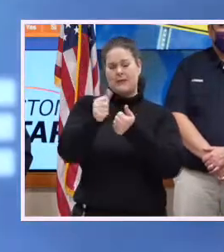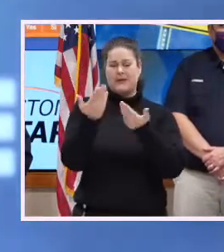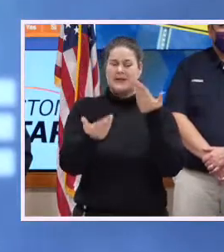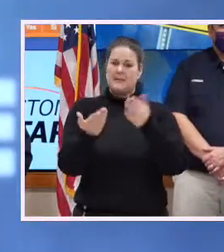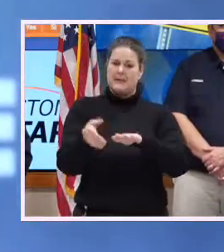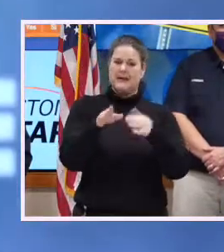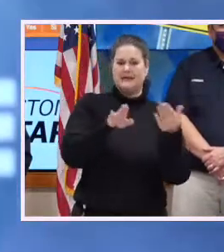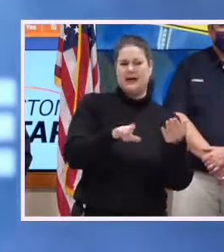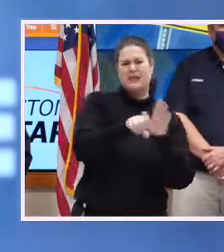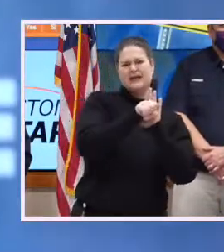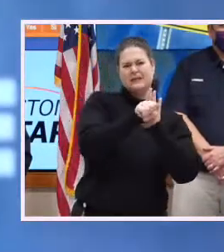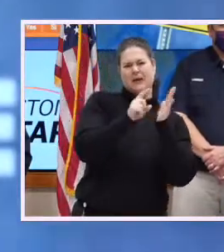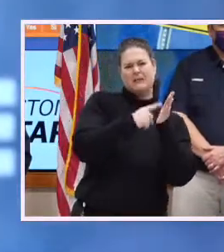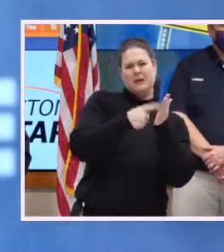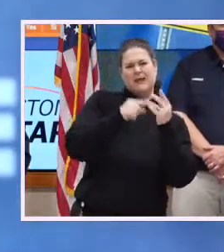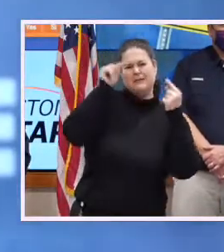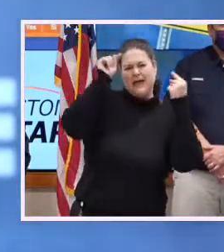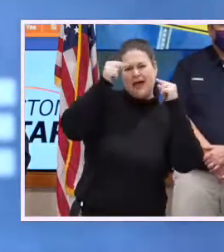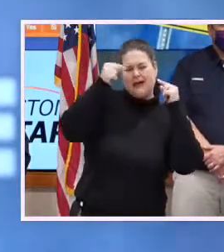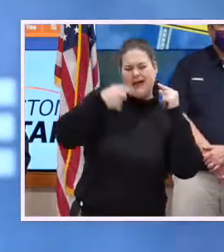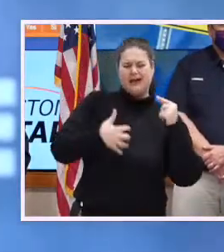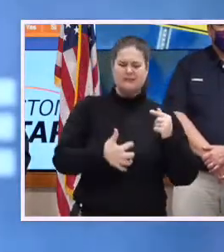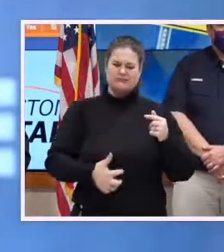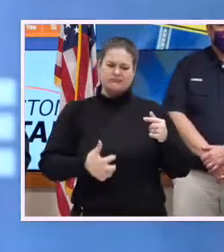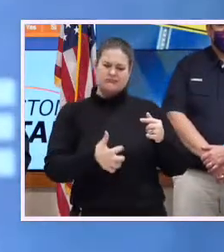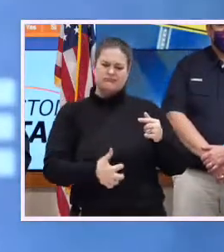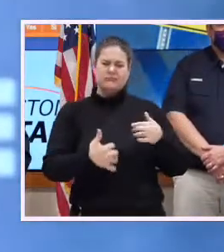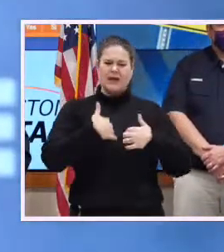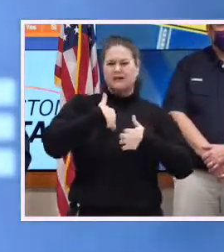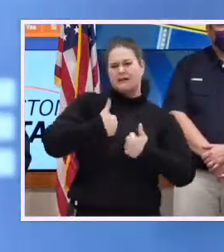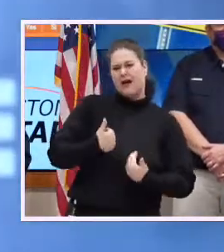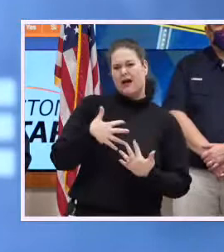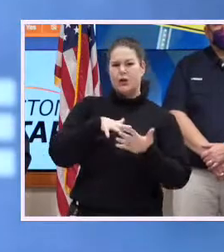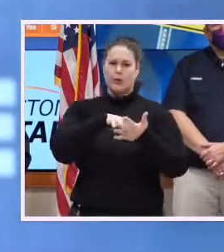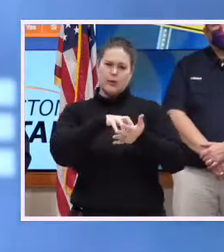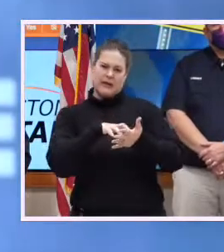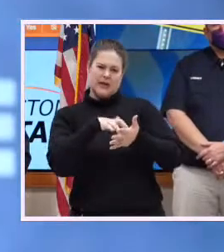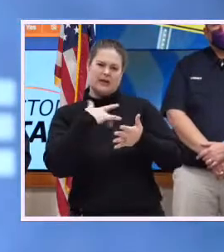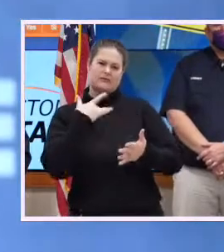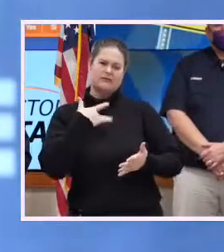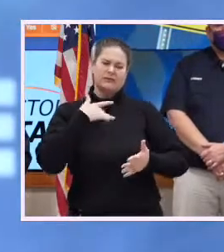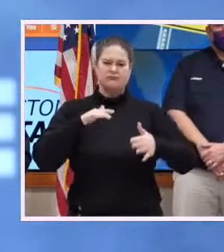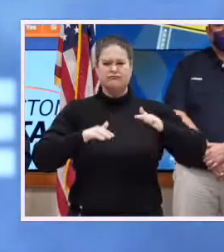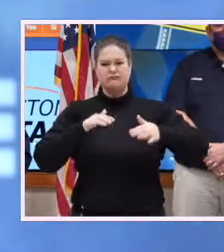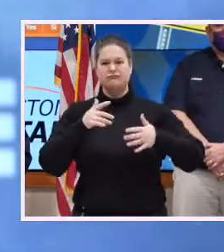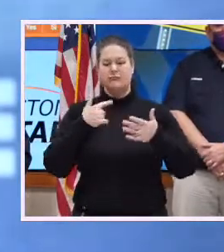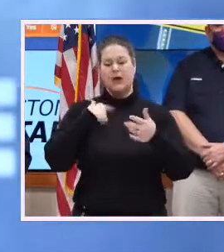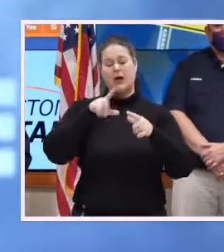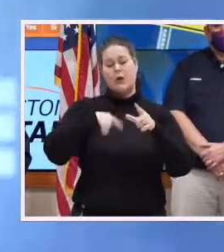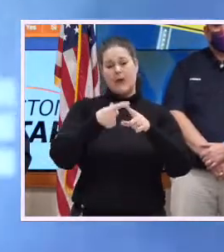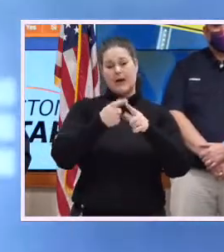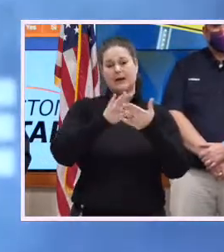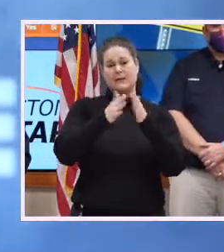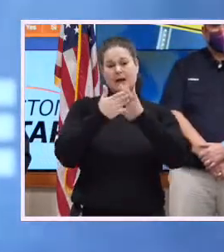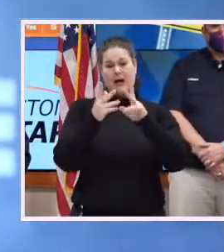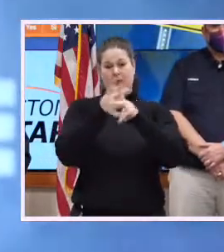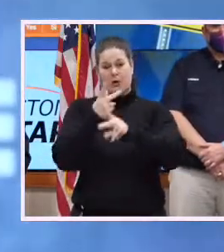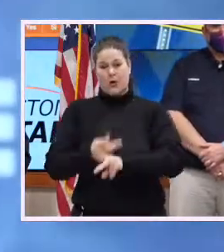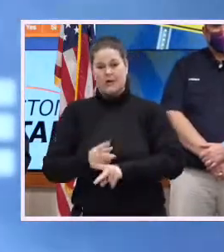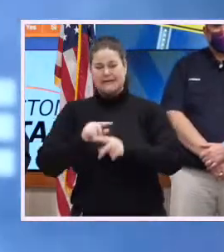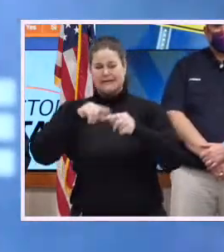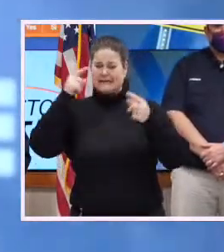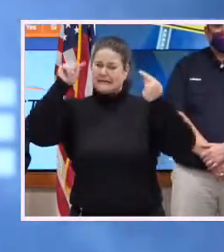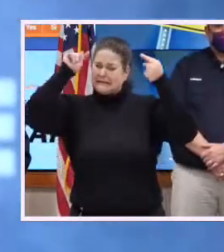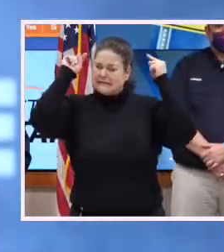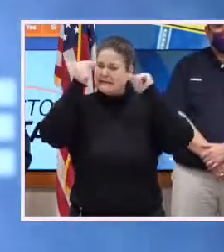mild headache to start, maybe some mild nausea, mild fatigue, generalized weakness. As the levels increase, you get a more severe headache,